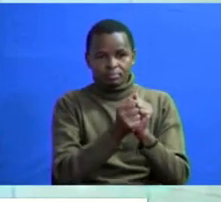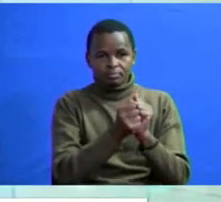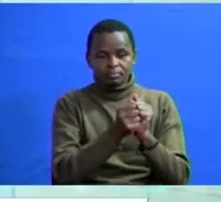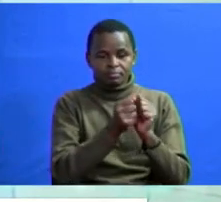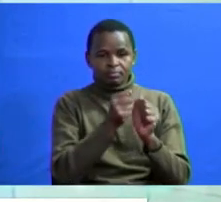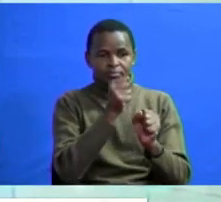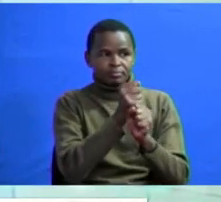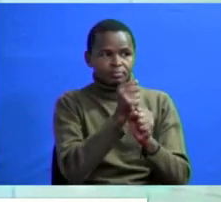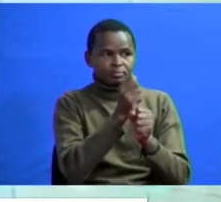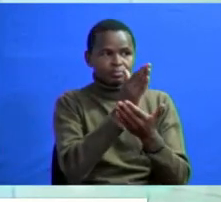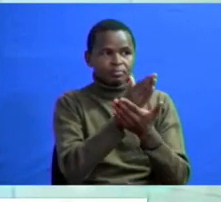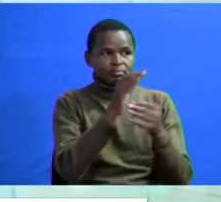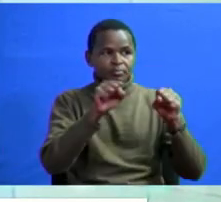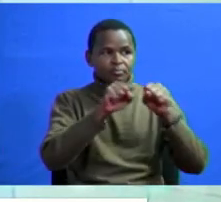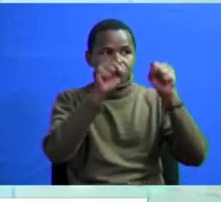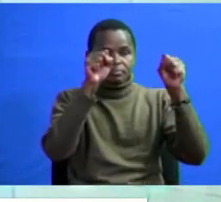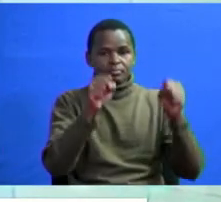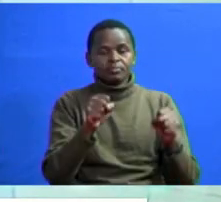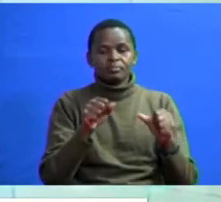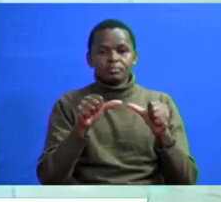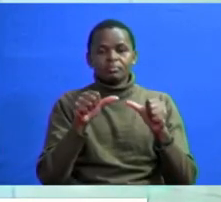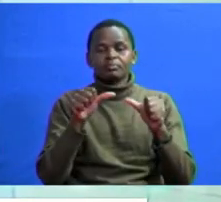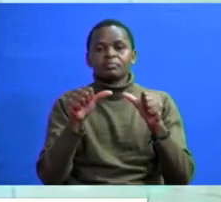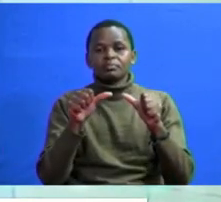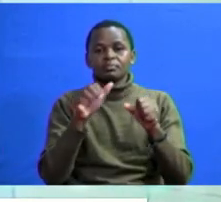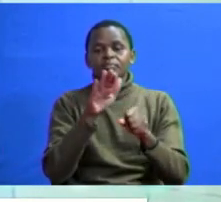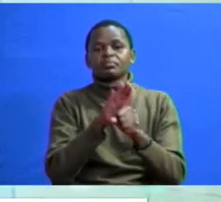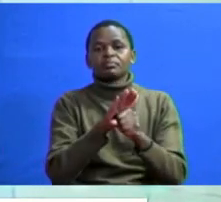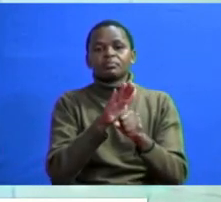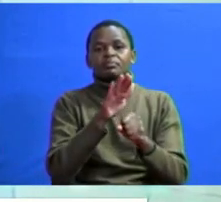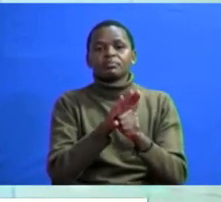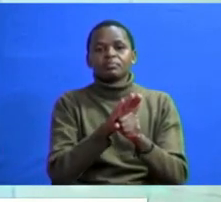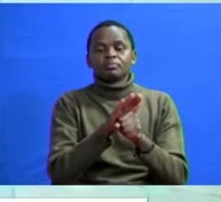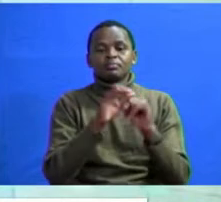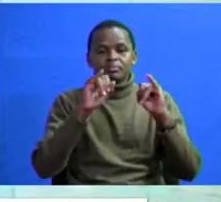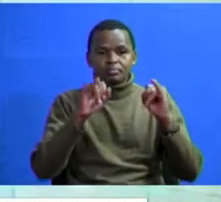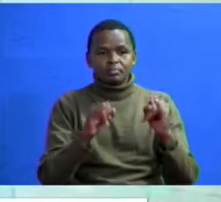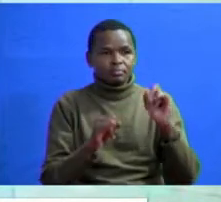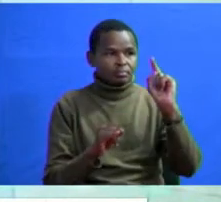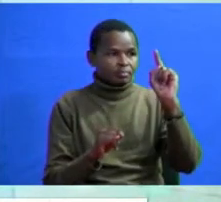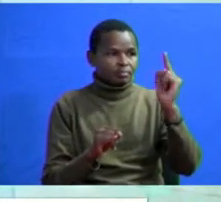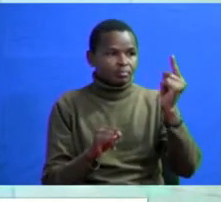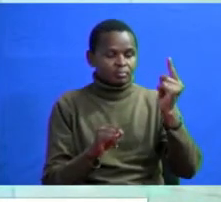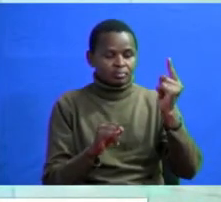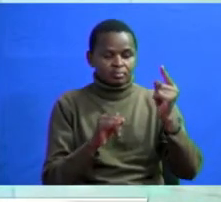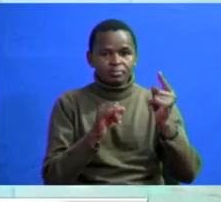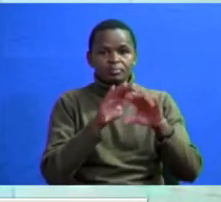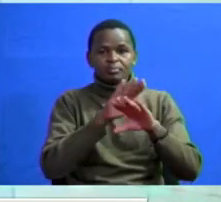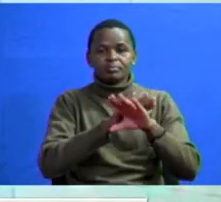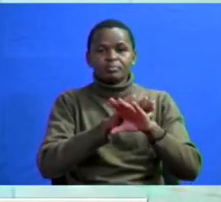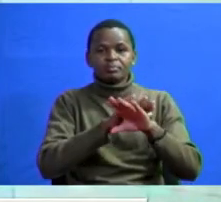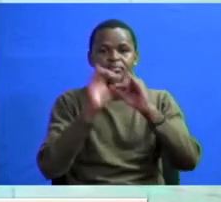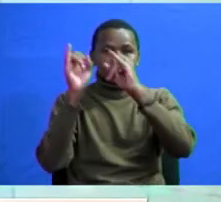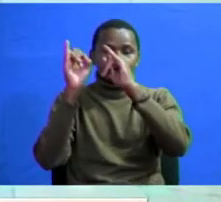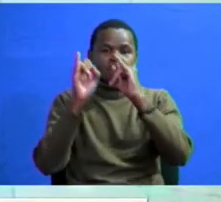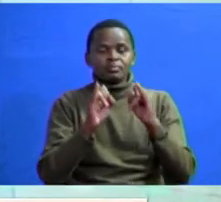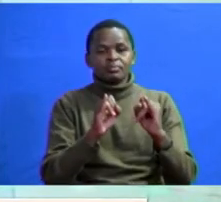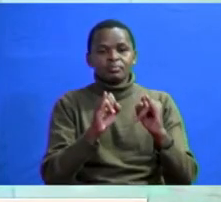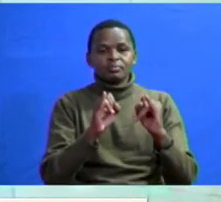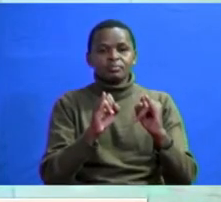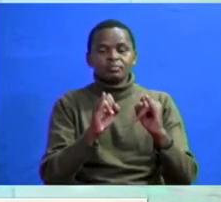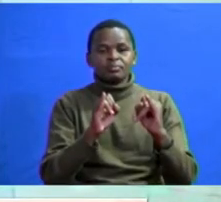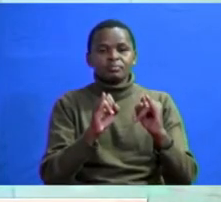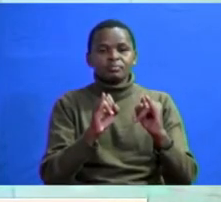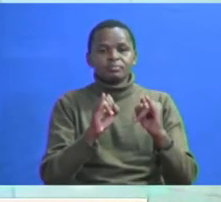to make sure that the system continues to run. This and more in this particular bulletin, but first let's get a proper introduction so we dive right